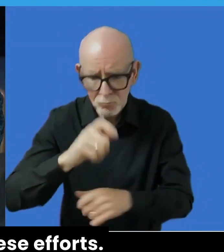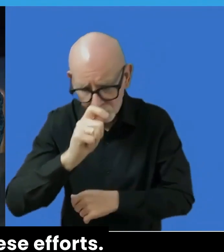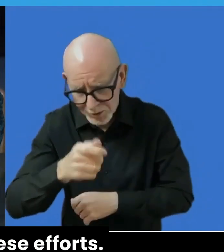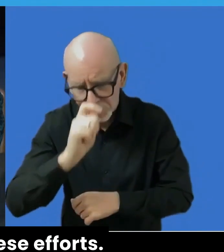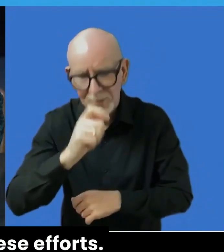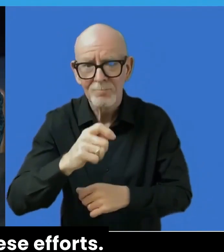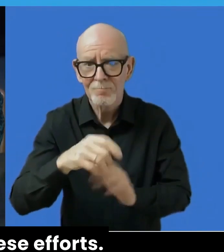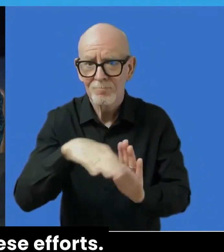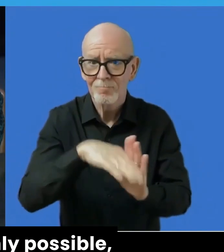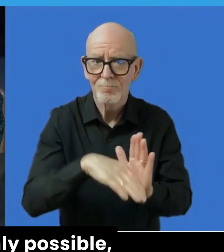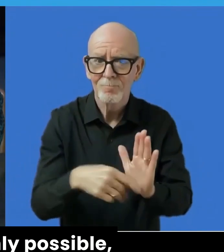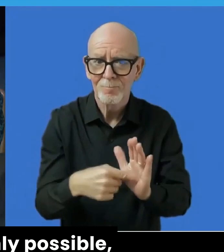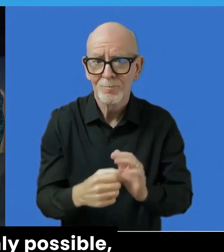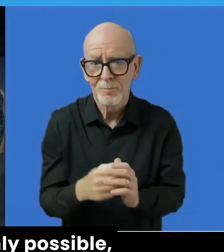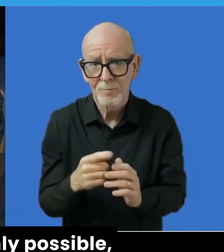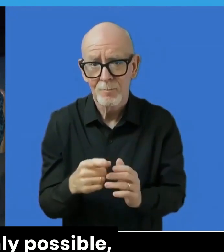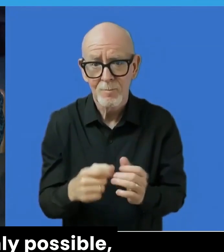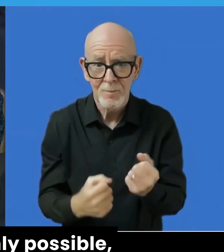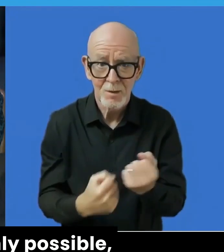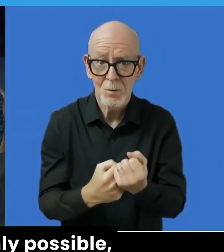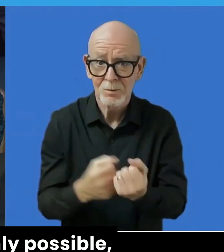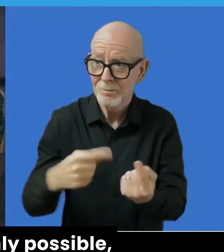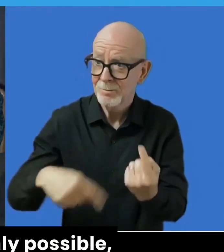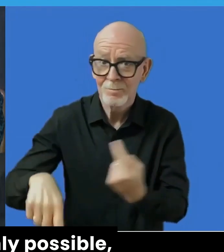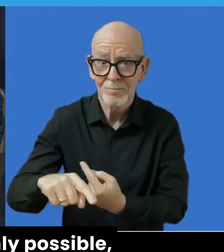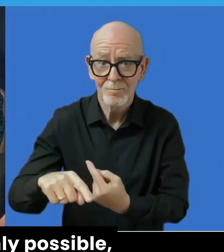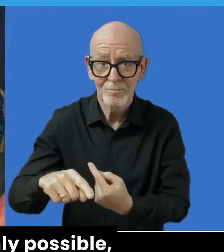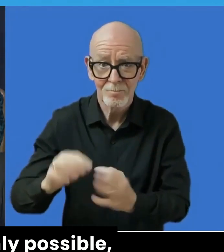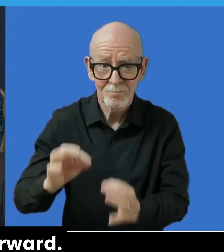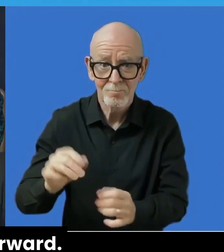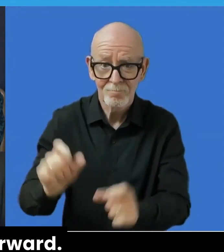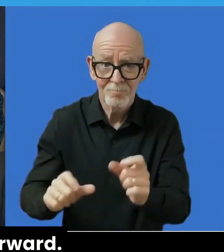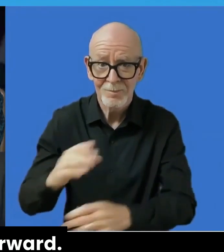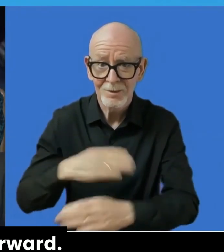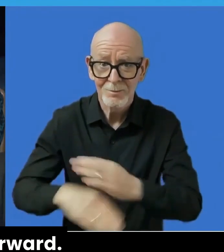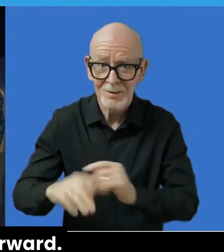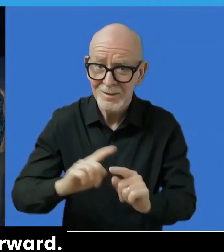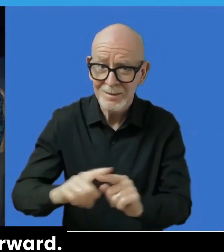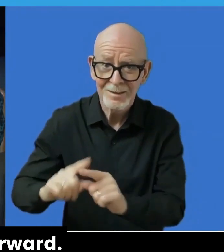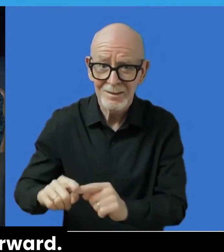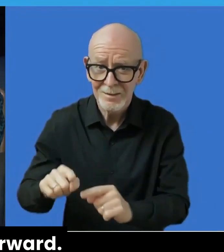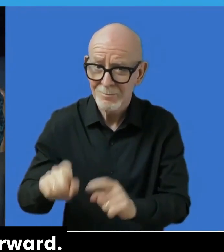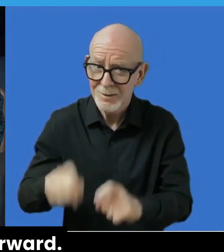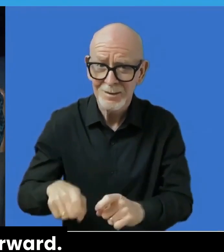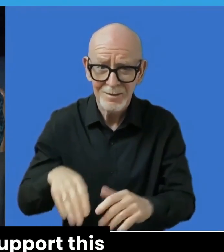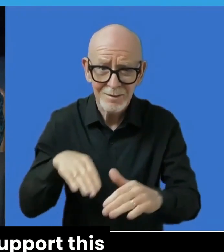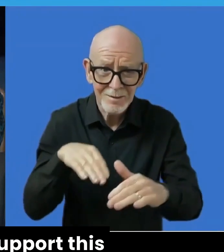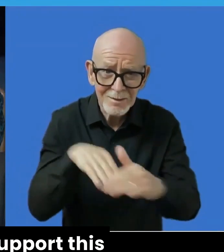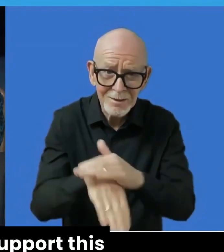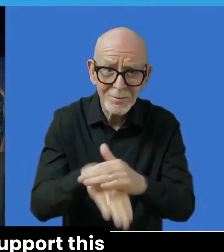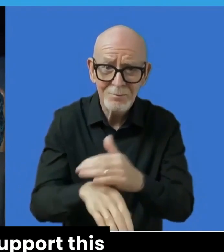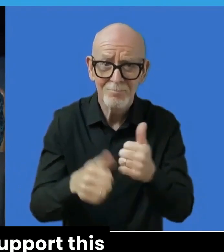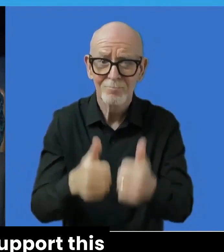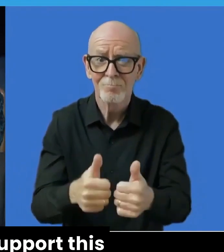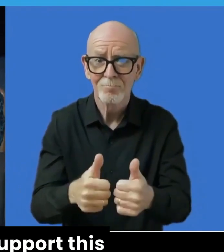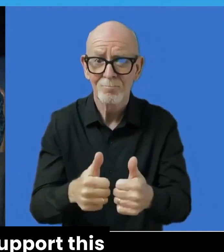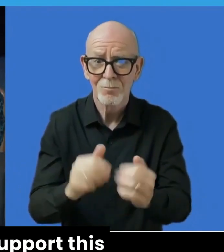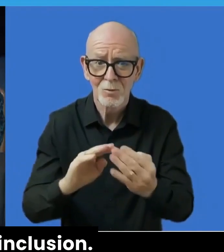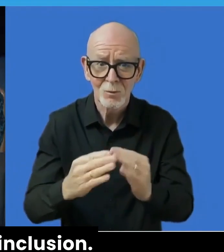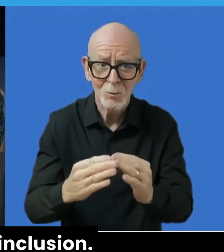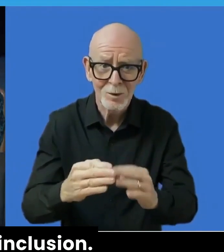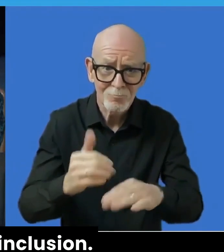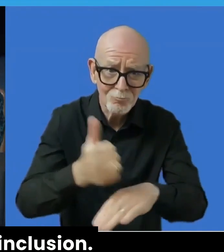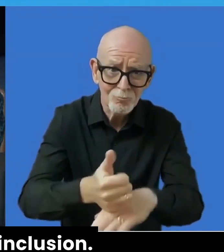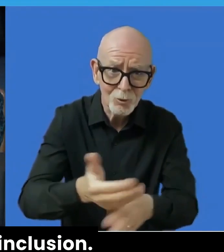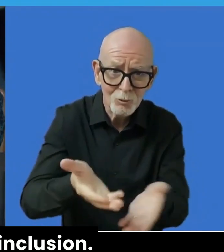in these efforts. Ending segregation is not only possible, but it is the only way forward. Keystone stands ready to support